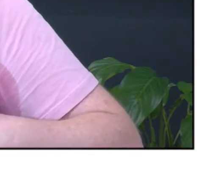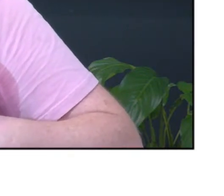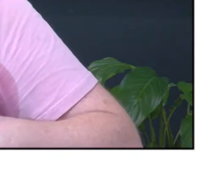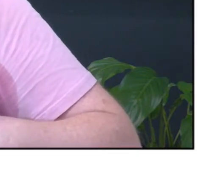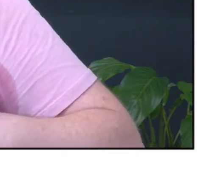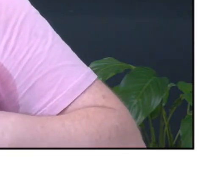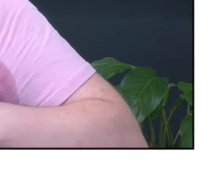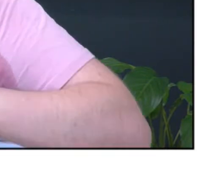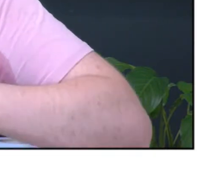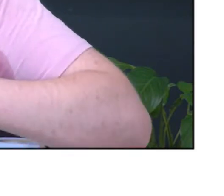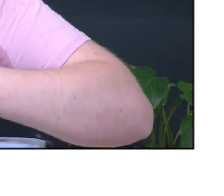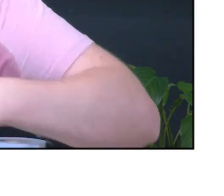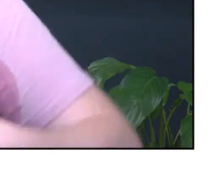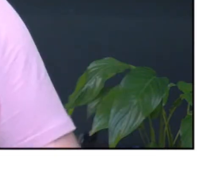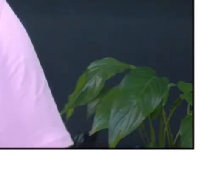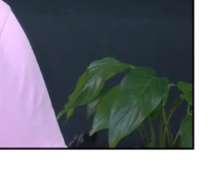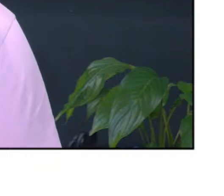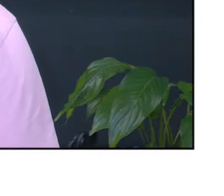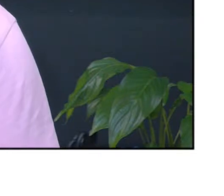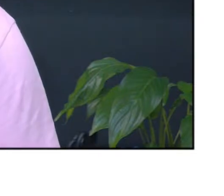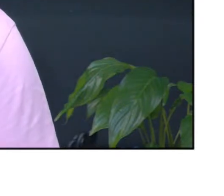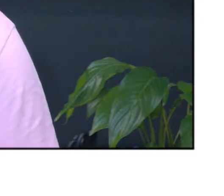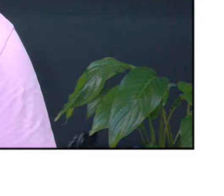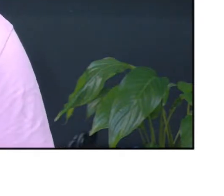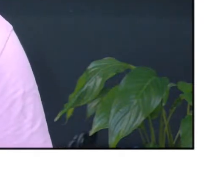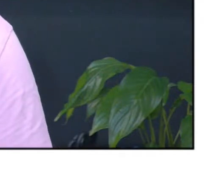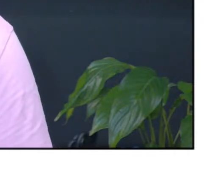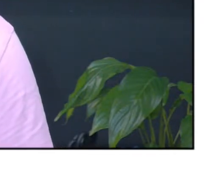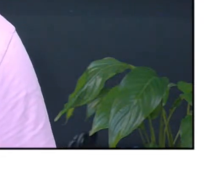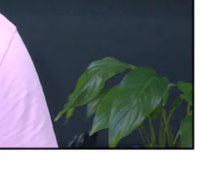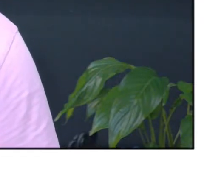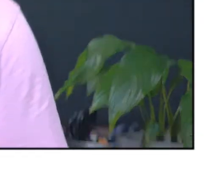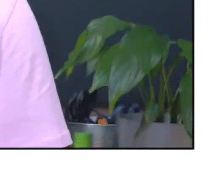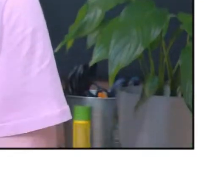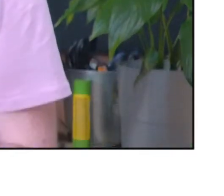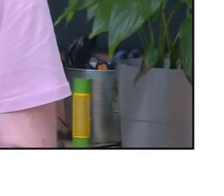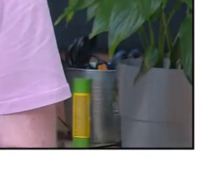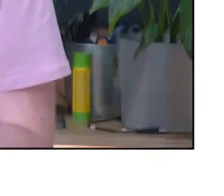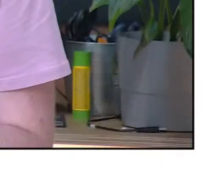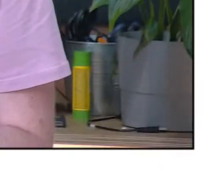And you can take 2 fingers and drag it down.